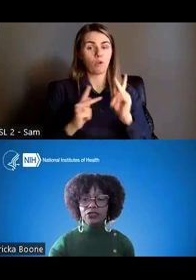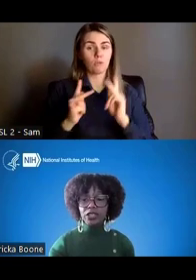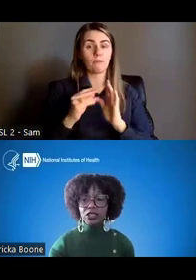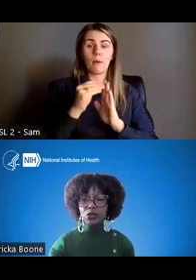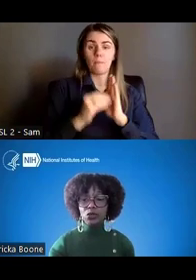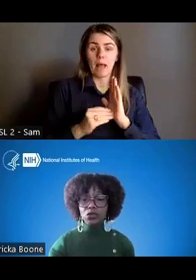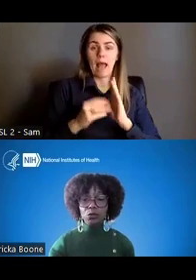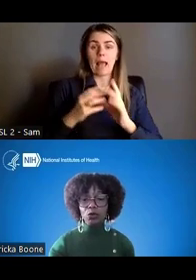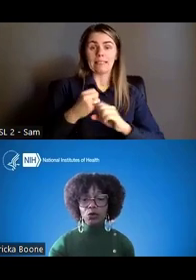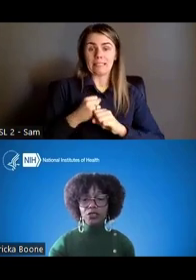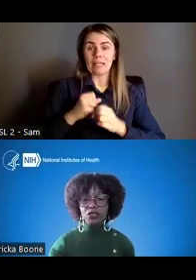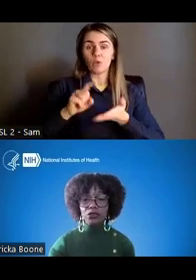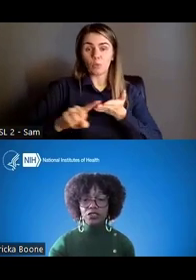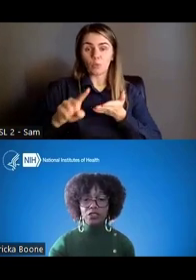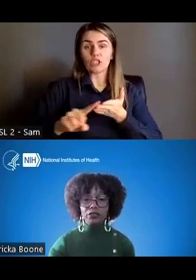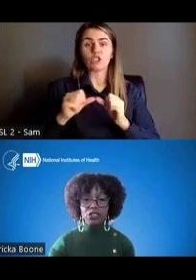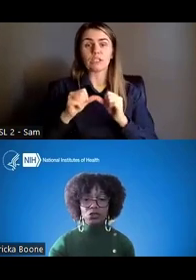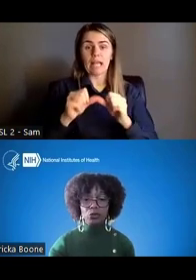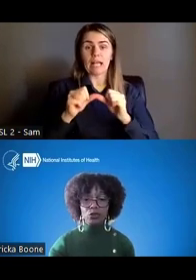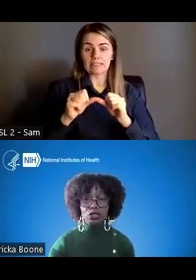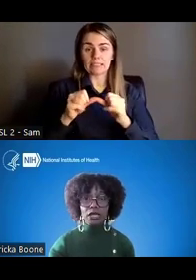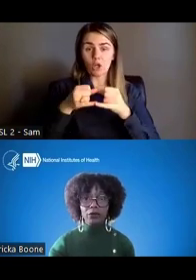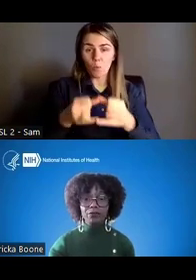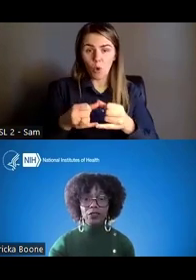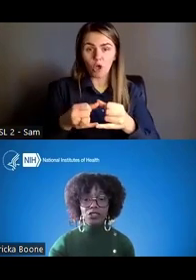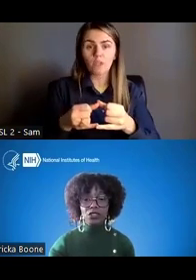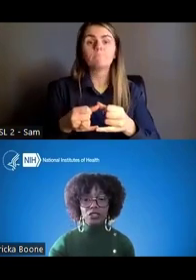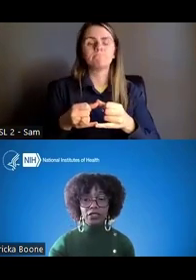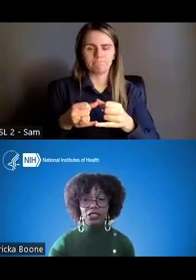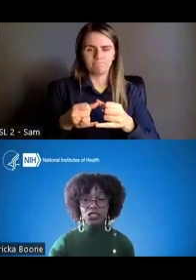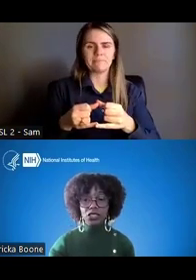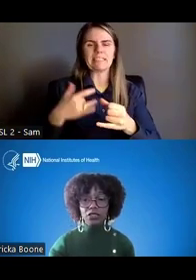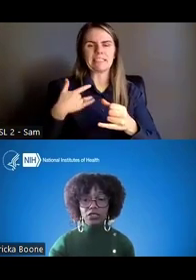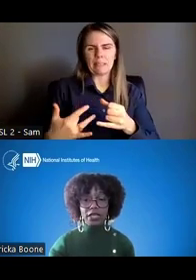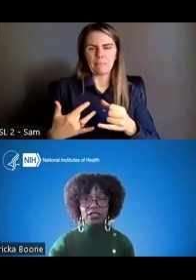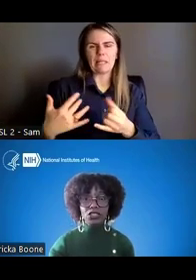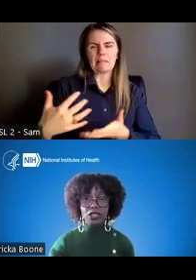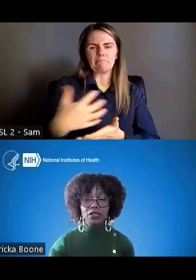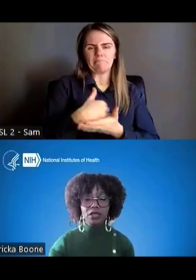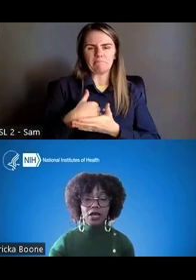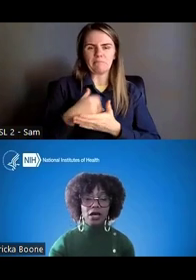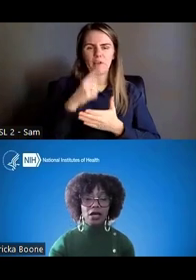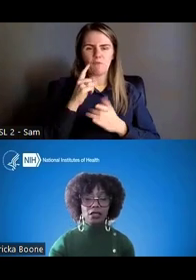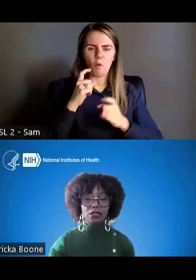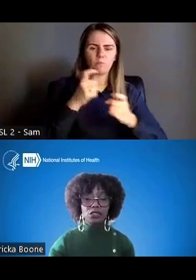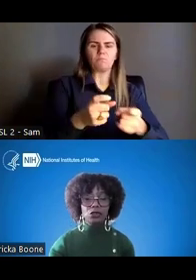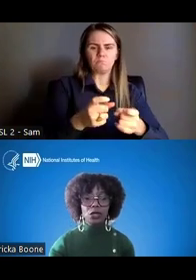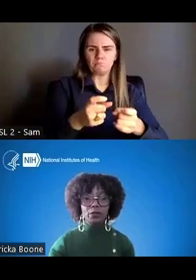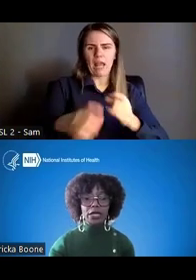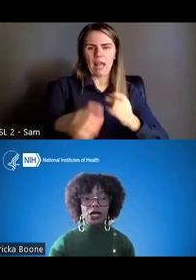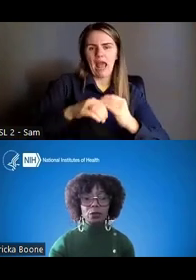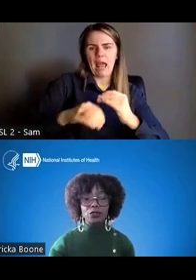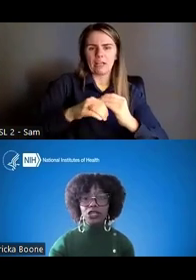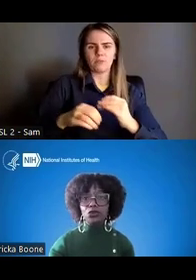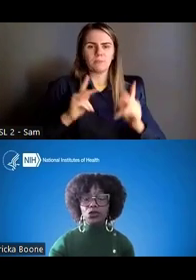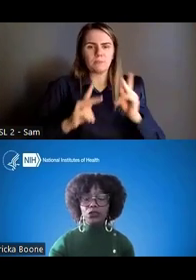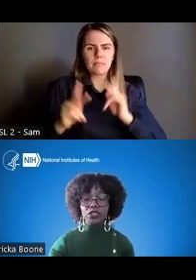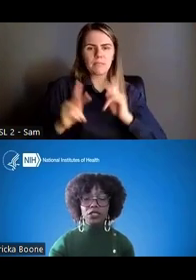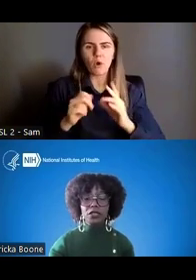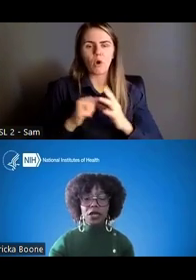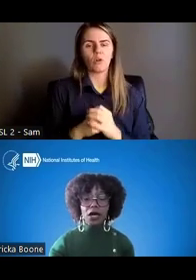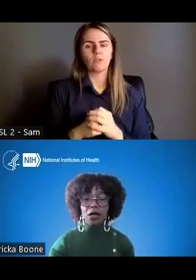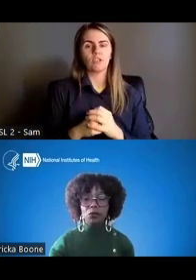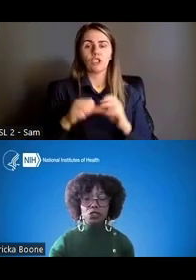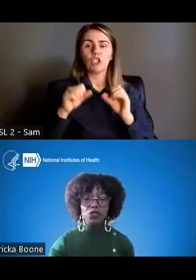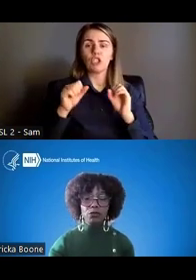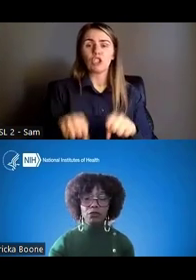use these funds to support the services of additional personnel, such as technicians, statisticians, to obtain computational